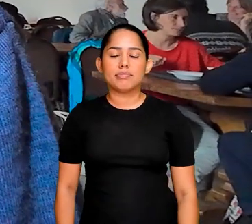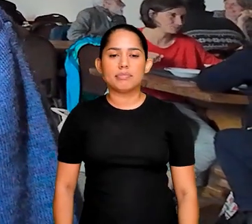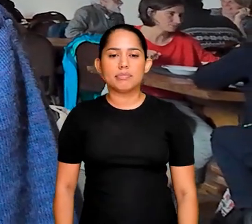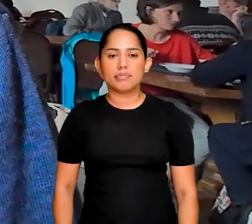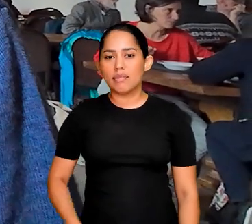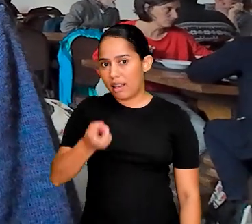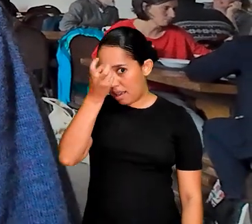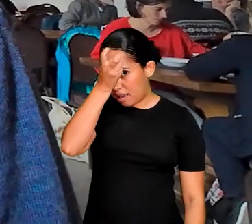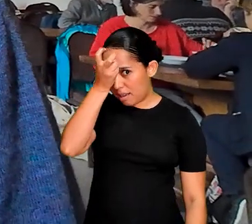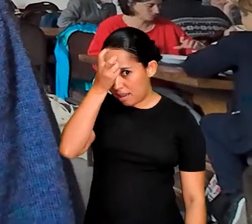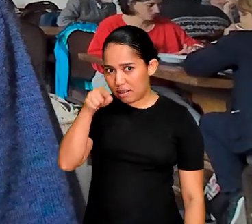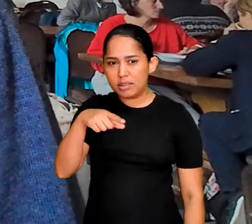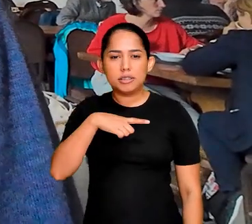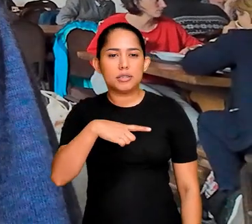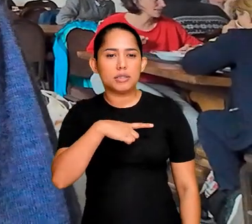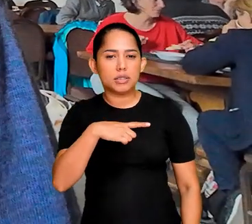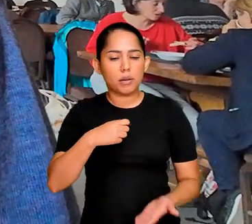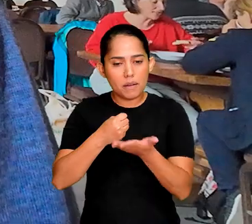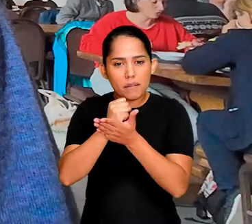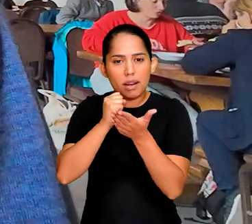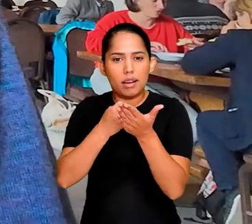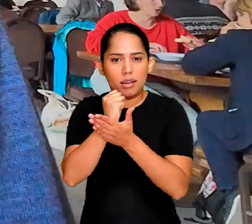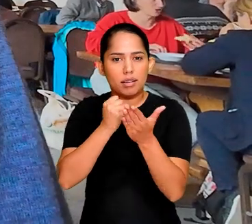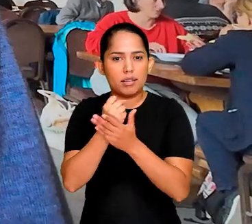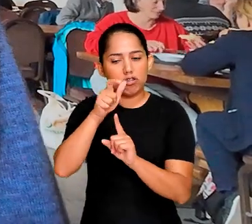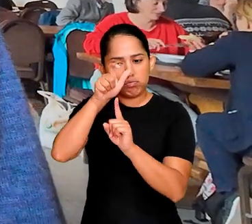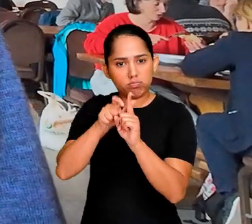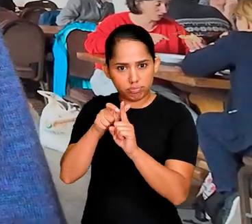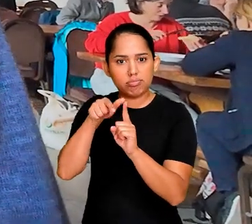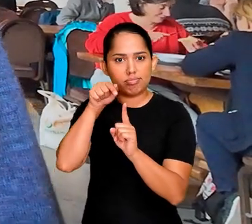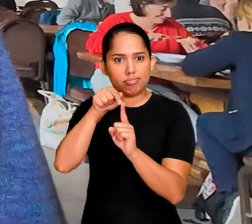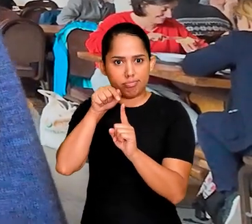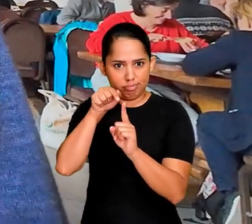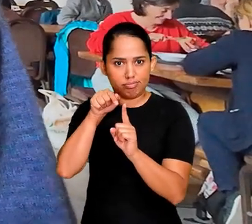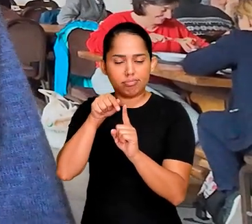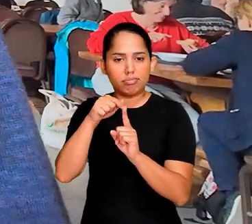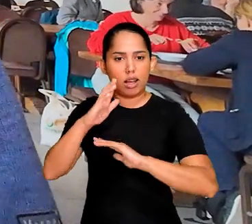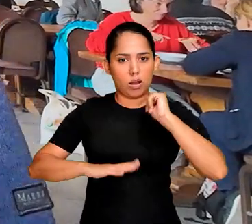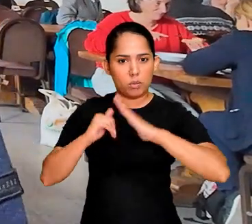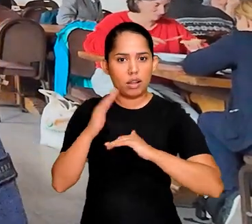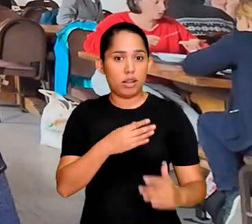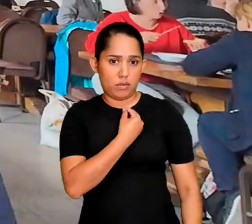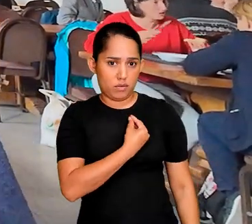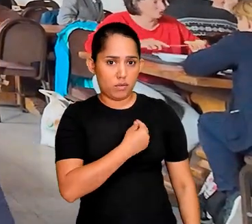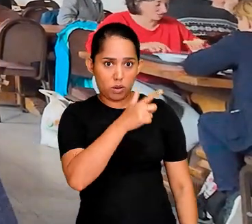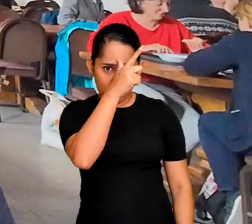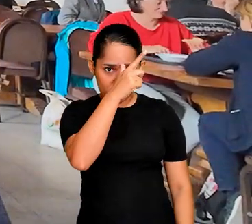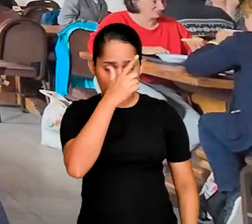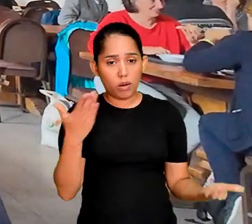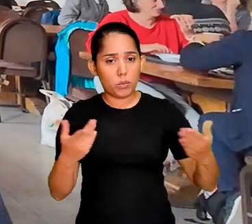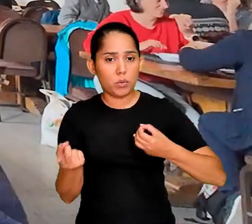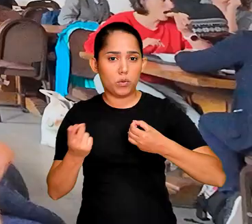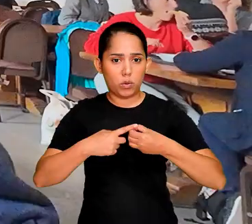Egypt there is an amazing farm started by an Egyptian pharmacist who lived in Germany and went back